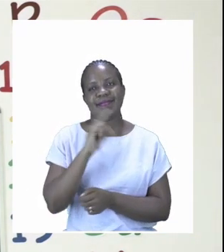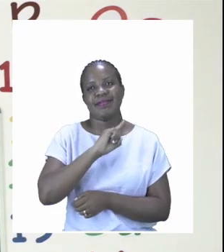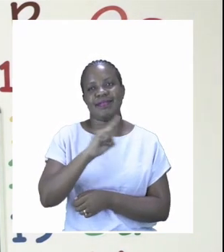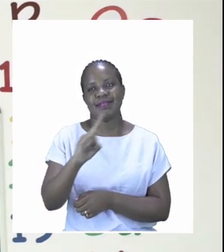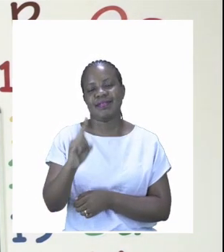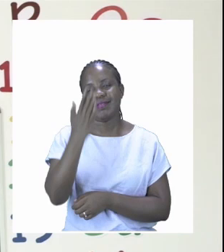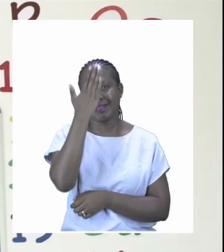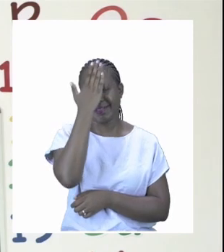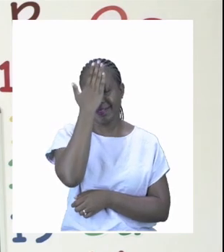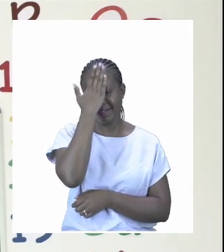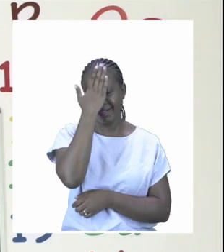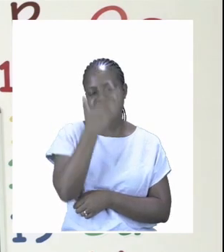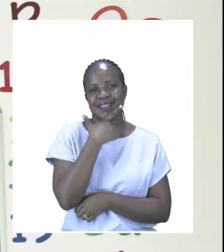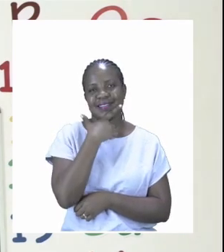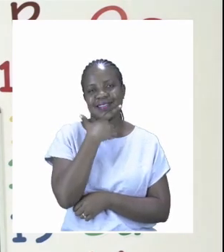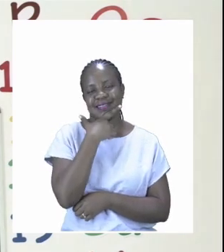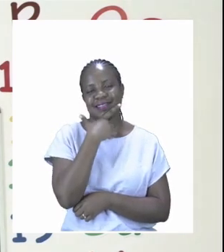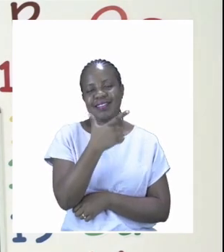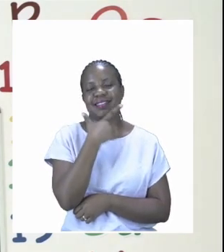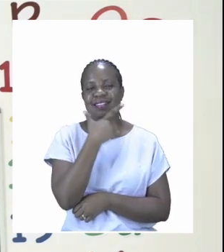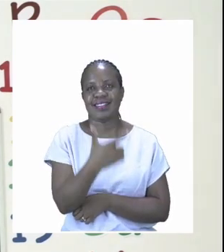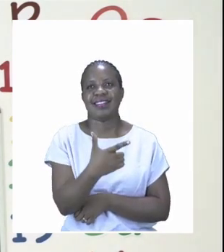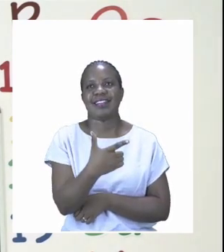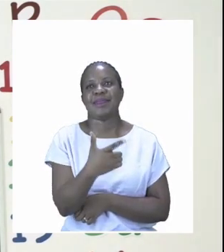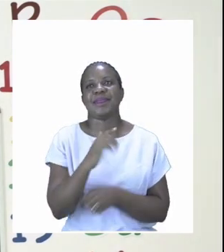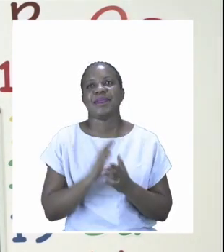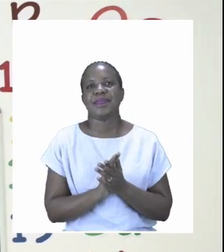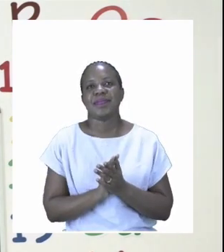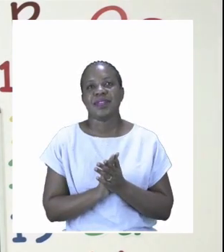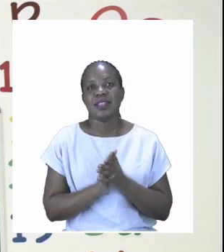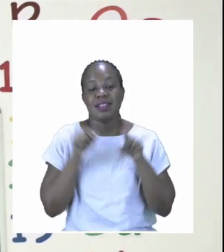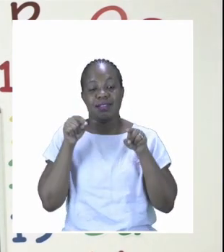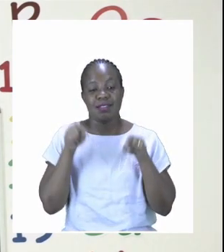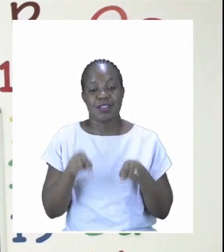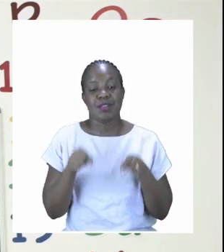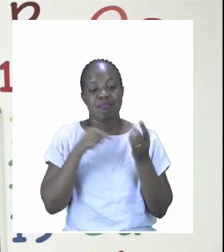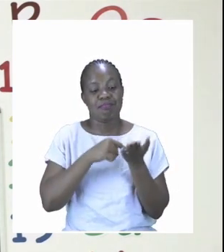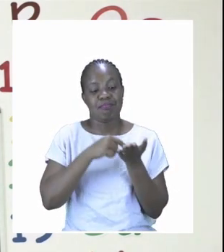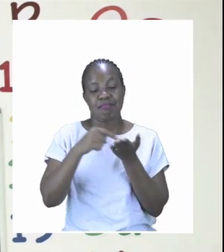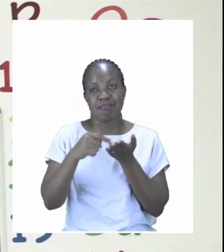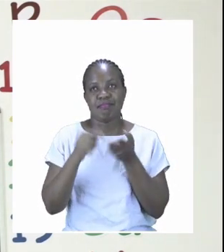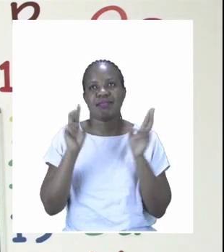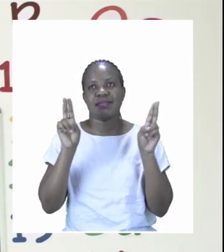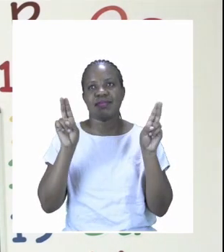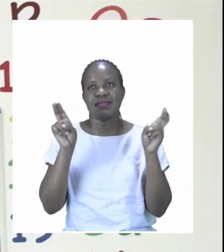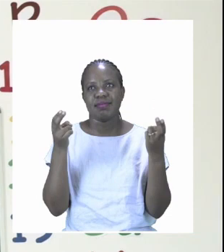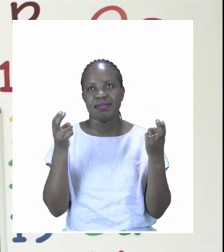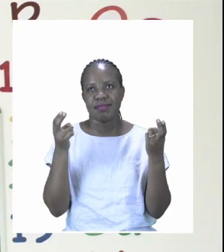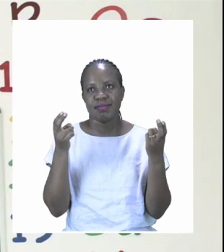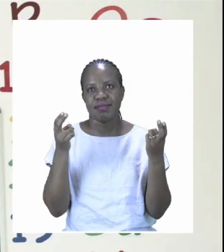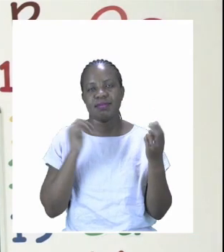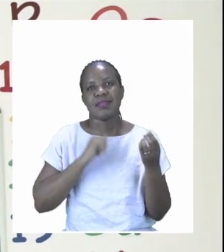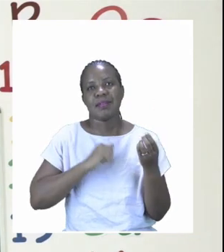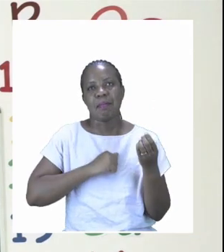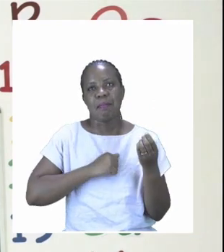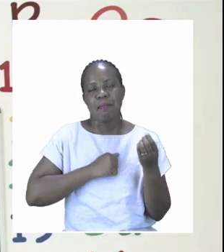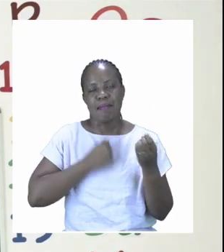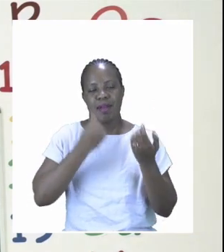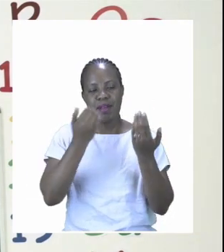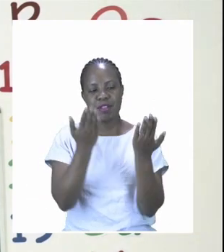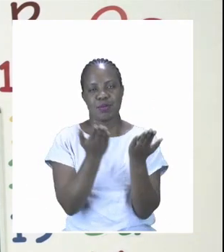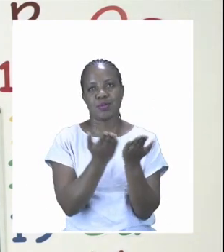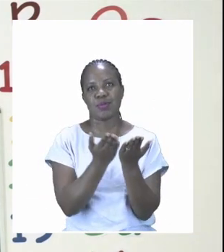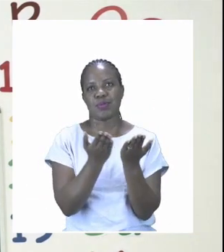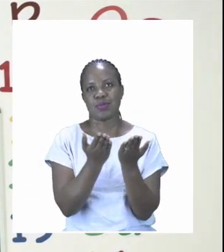so much for joining me today. Our theme this week is My School